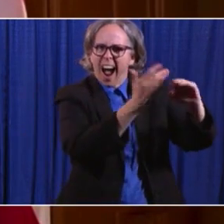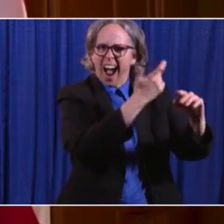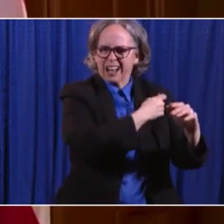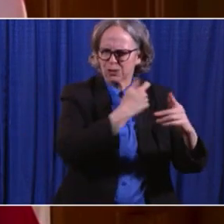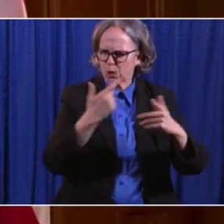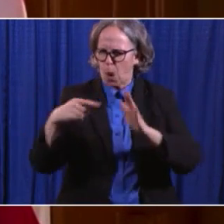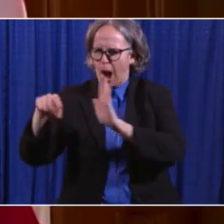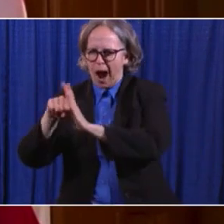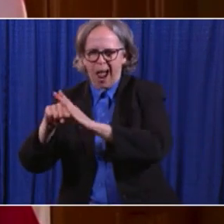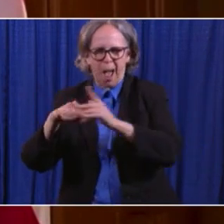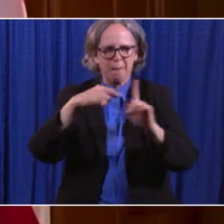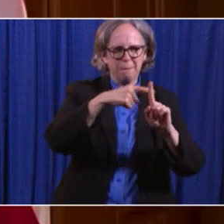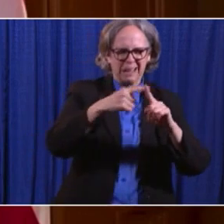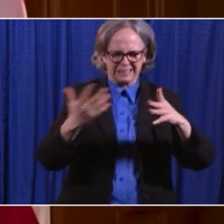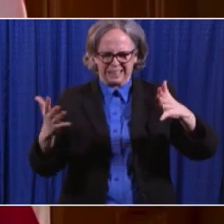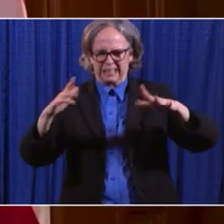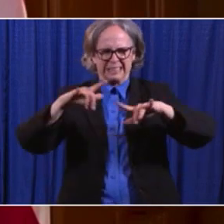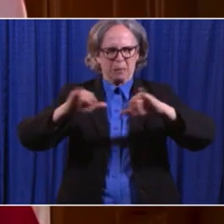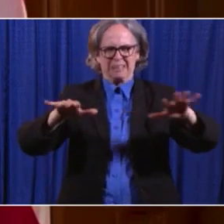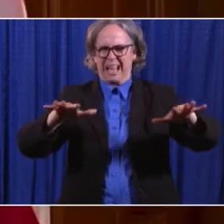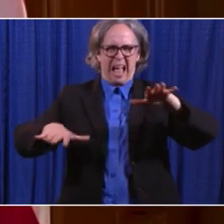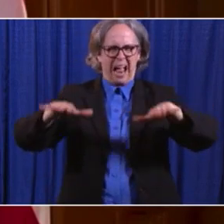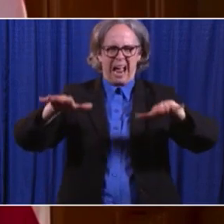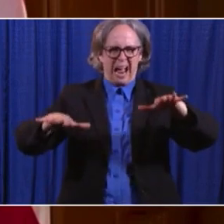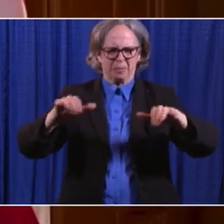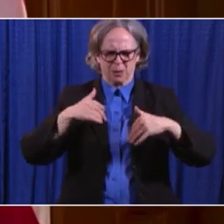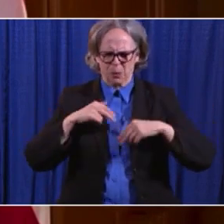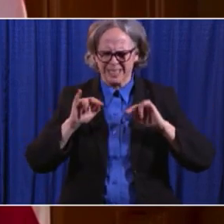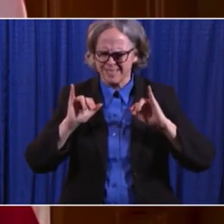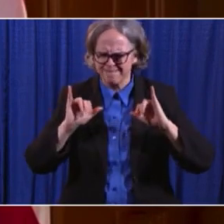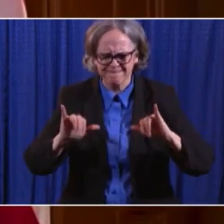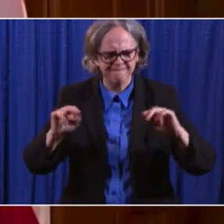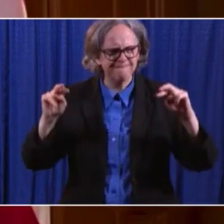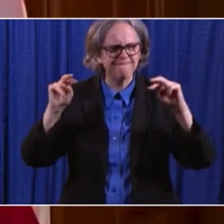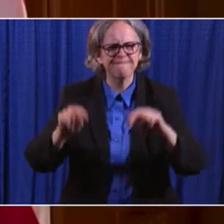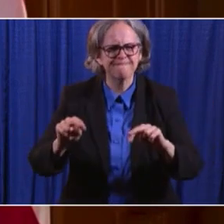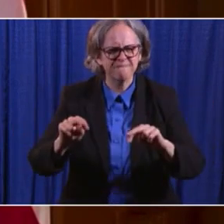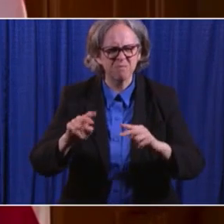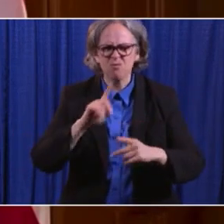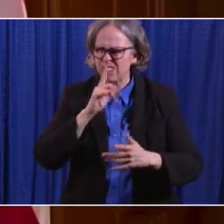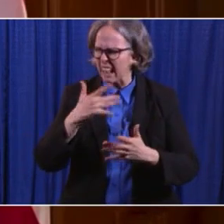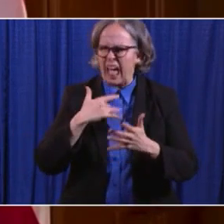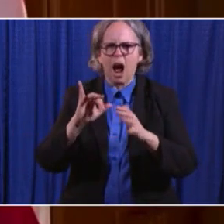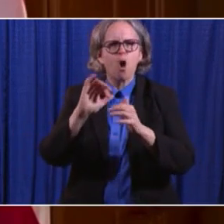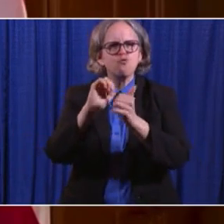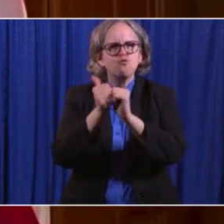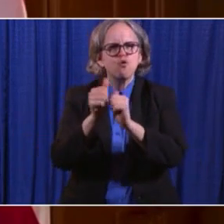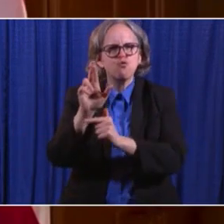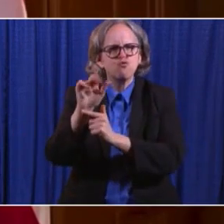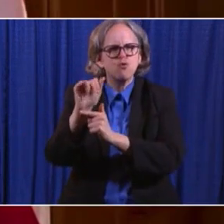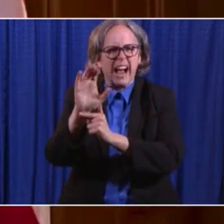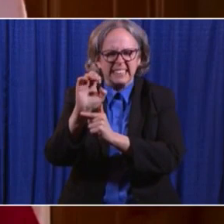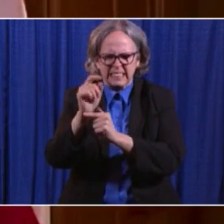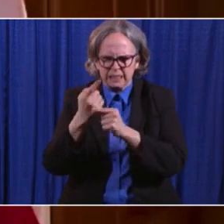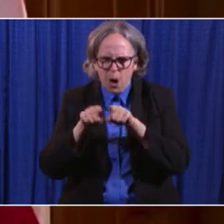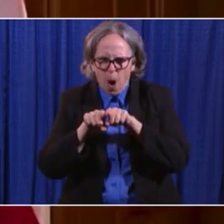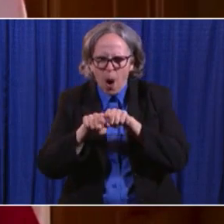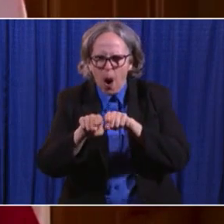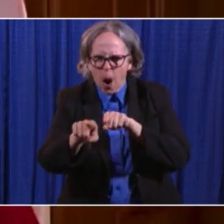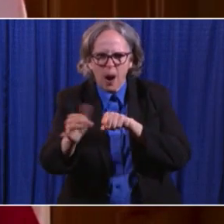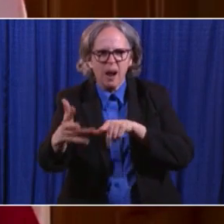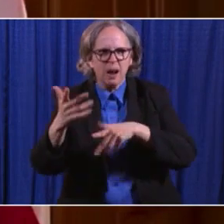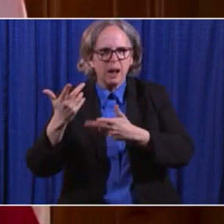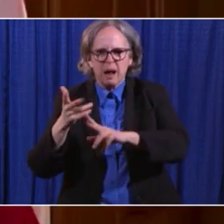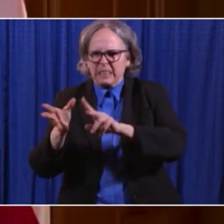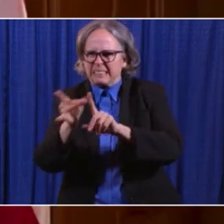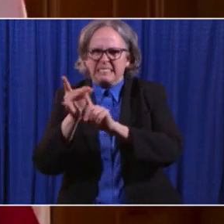are going on, and it truly is a race. And so at this period of time, it really is a